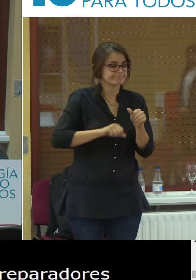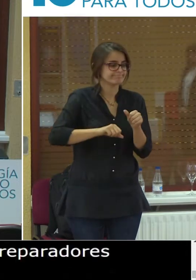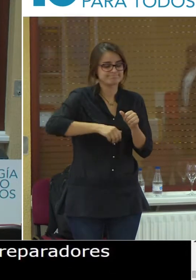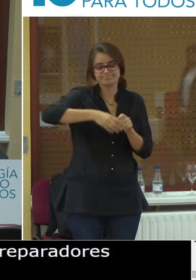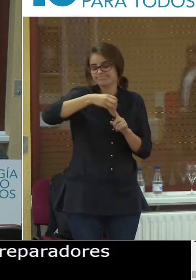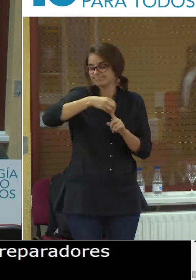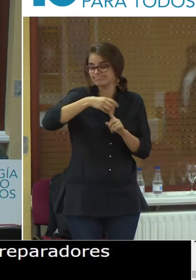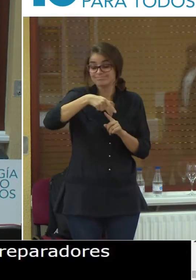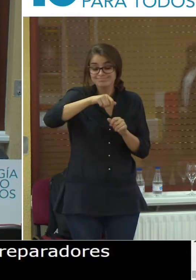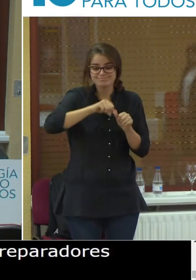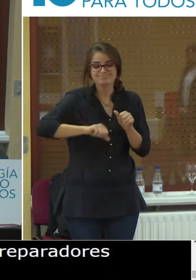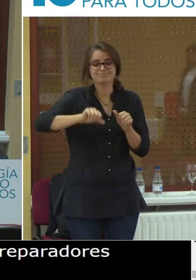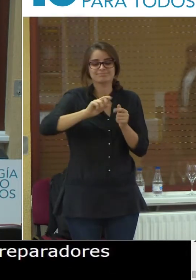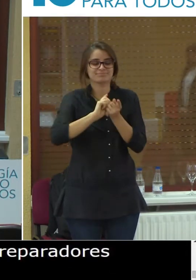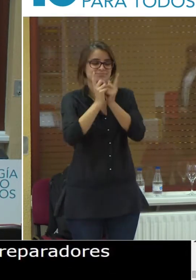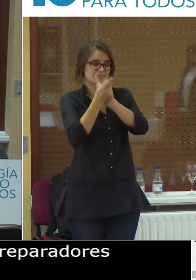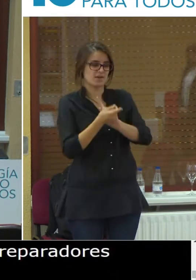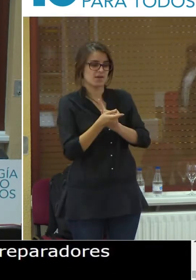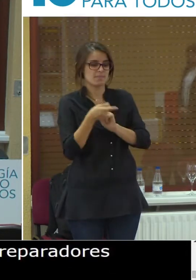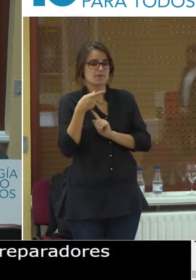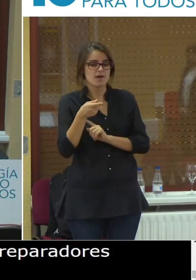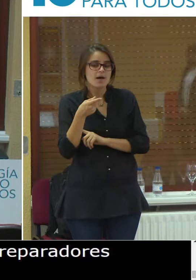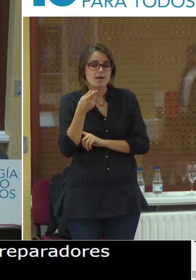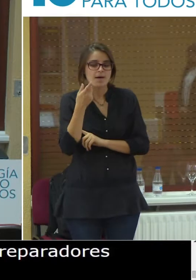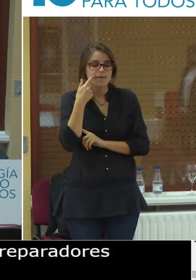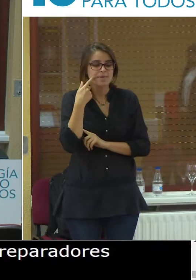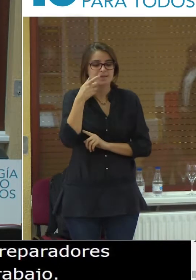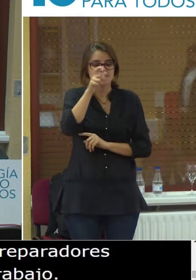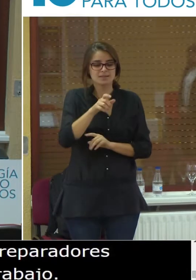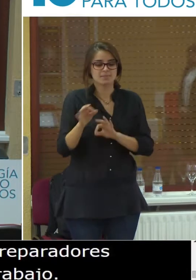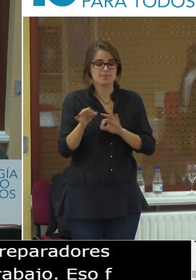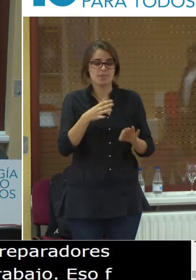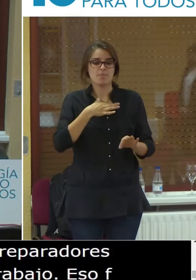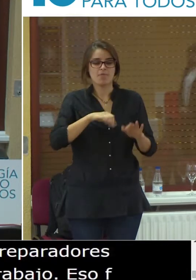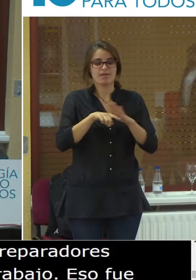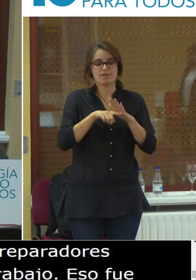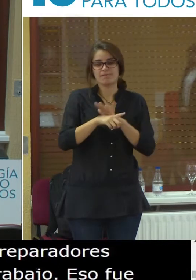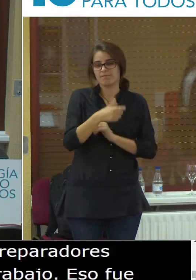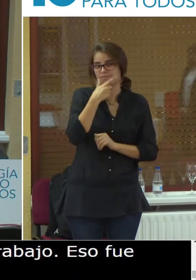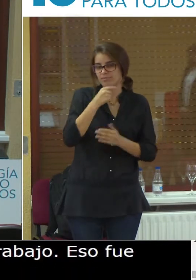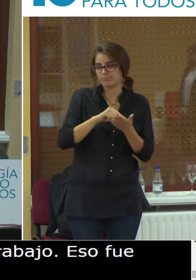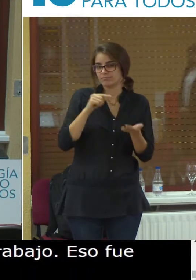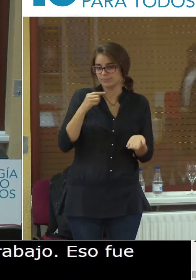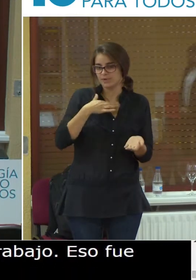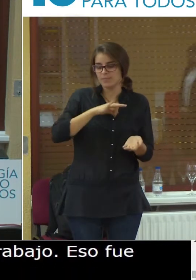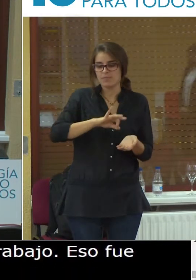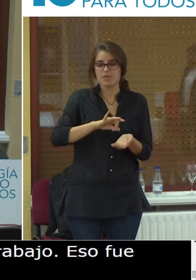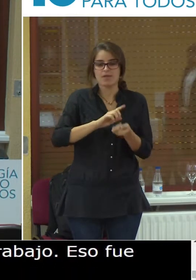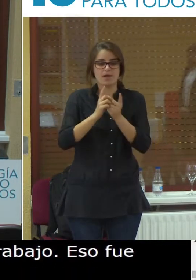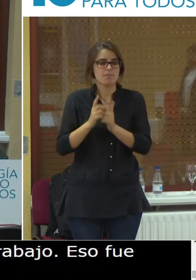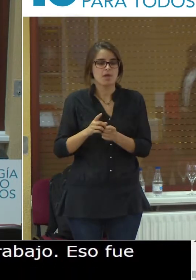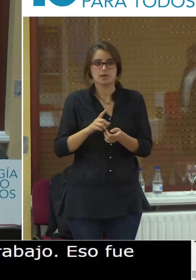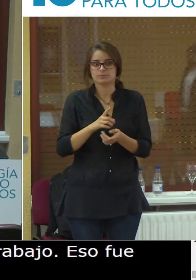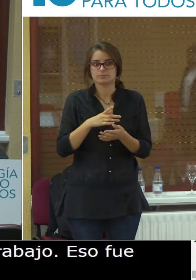that's why we changed the programming of the tasks so that they could handle it on the spot, really, to change it on the spot, to do it